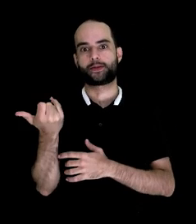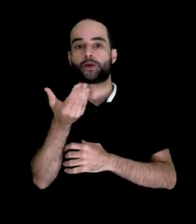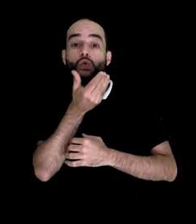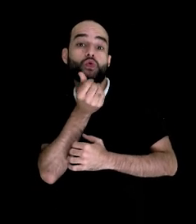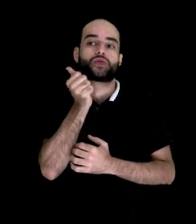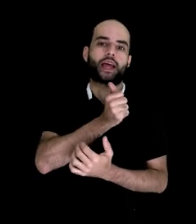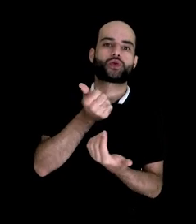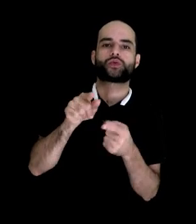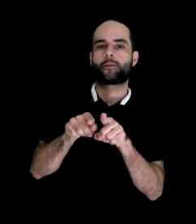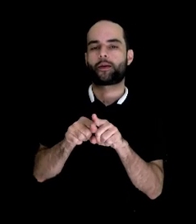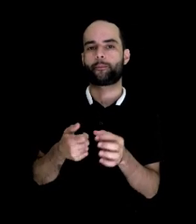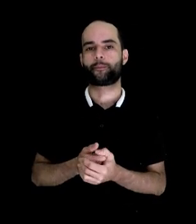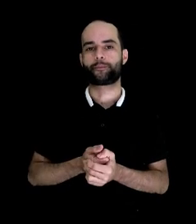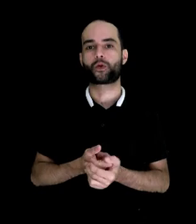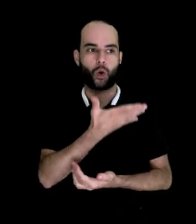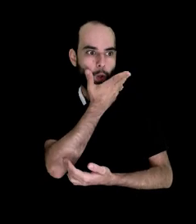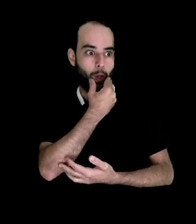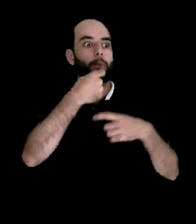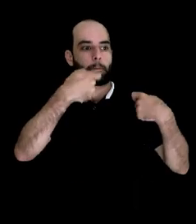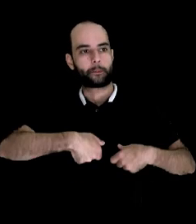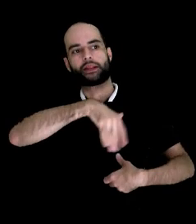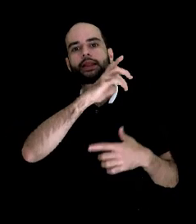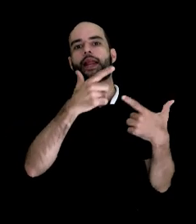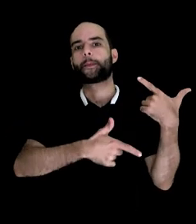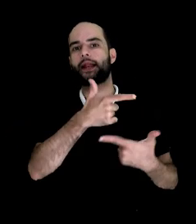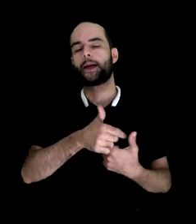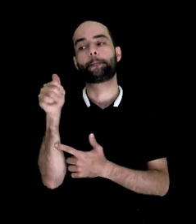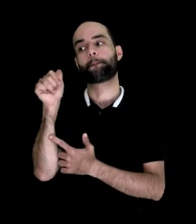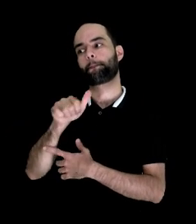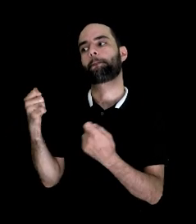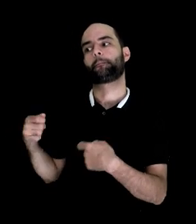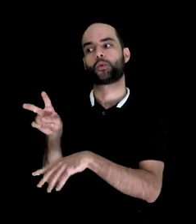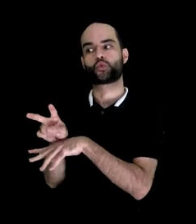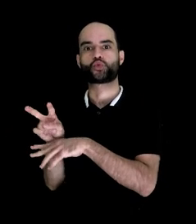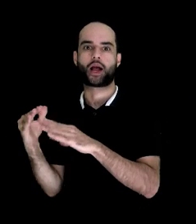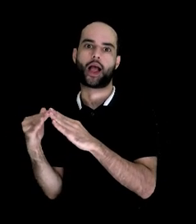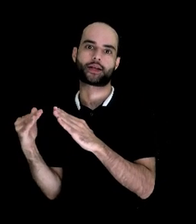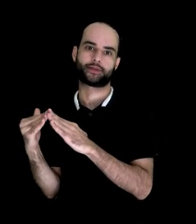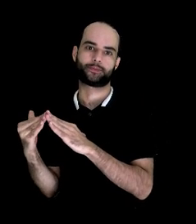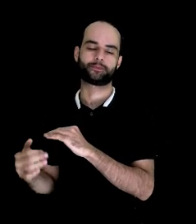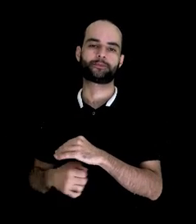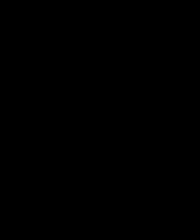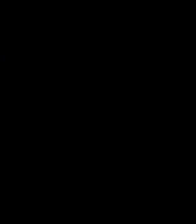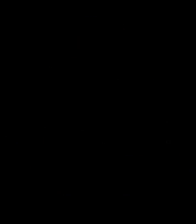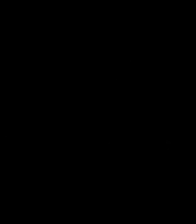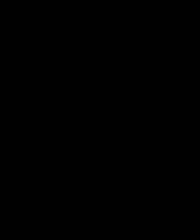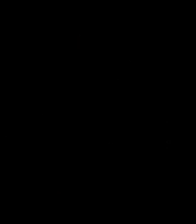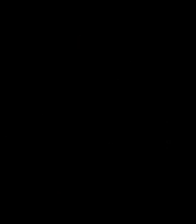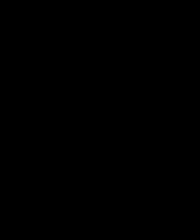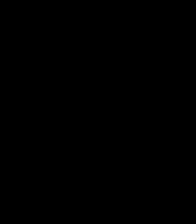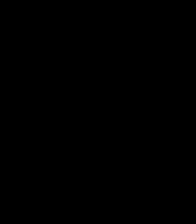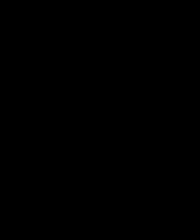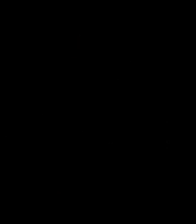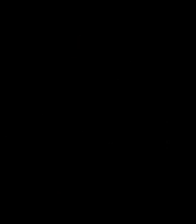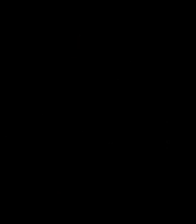the house. And on the left side, there is a colorful photograph of a woman standing with cleaning gloves on her hands. In